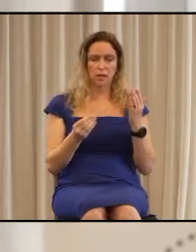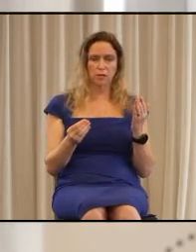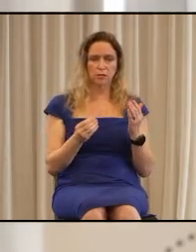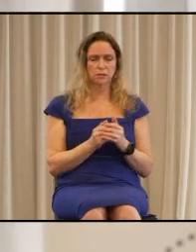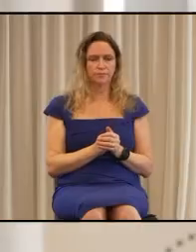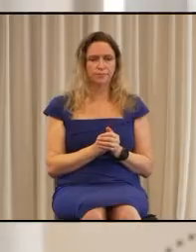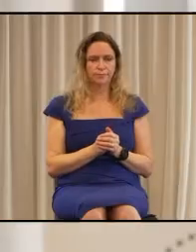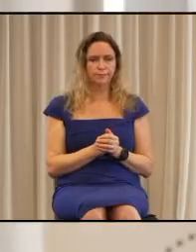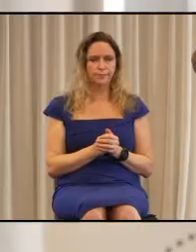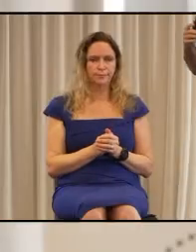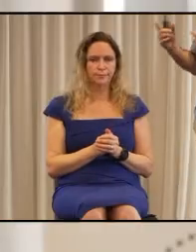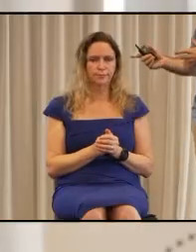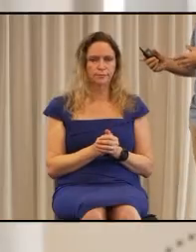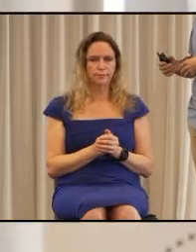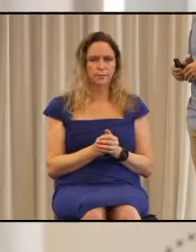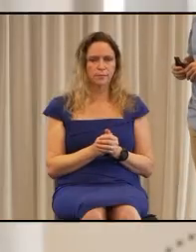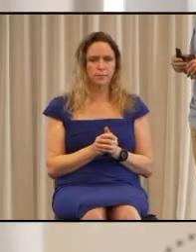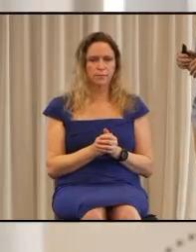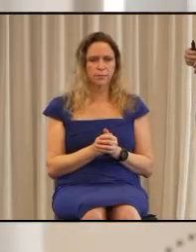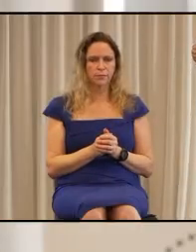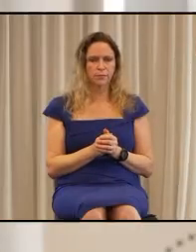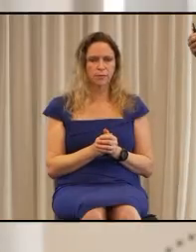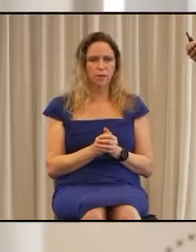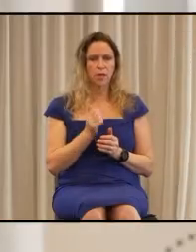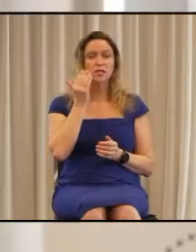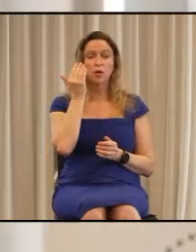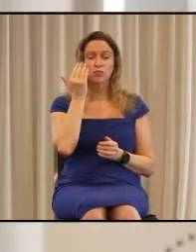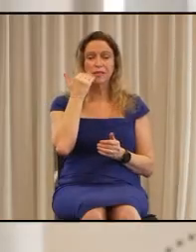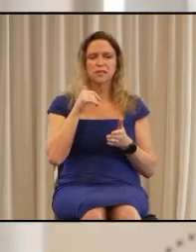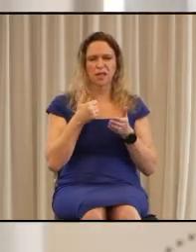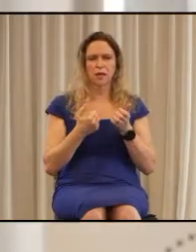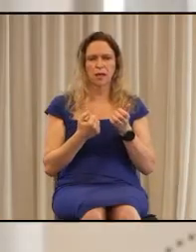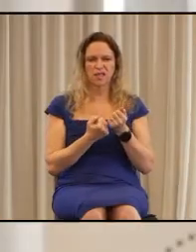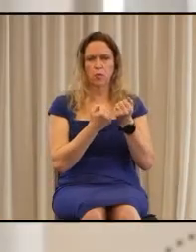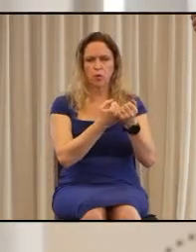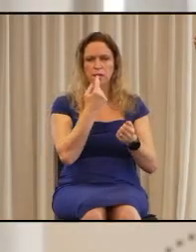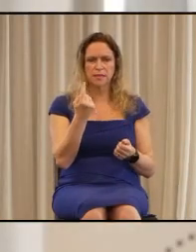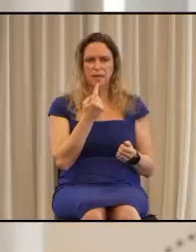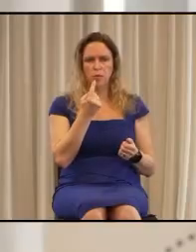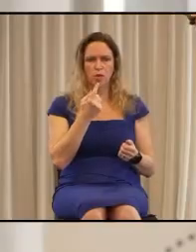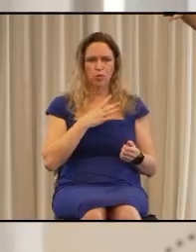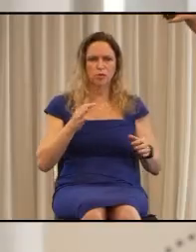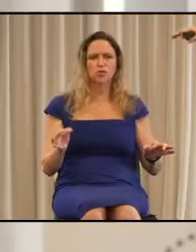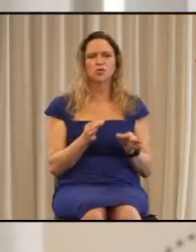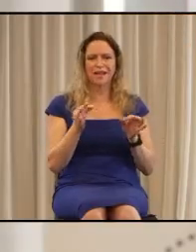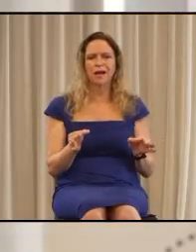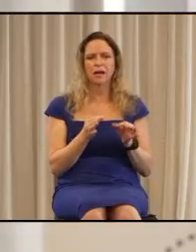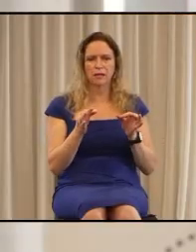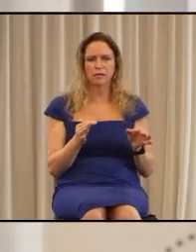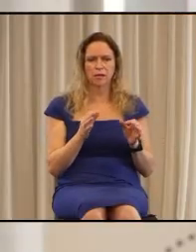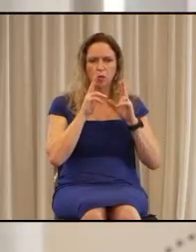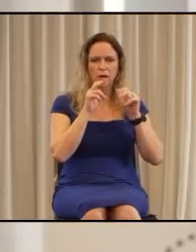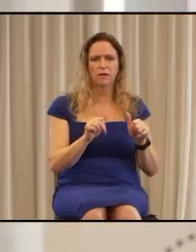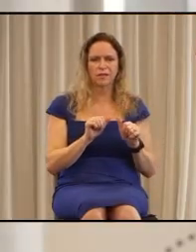guess. And so I've assisted someone recently who has a passion for lawn care, gardening, upkeep of his own